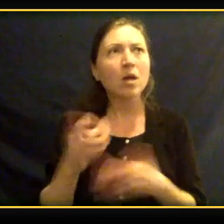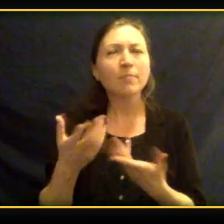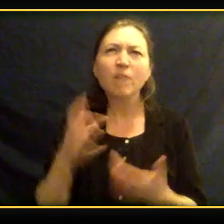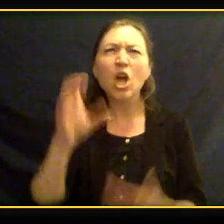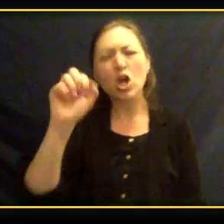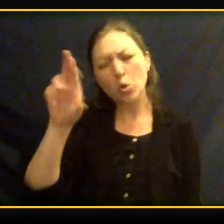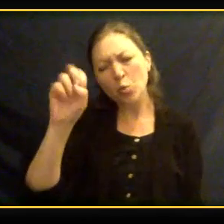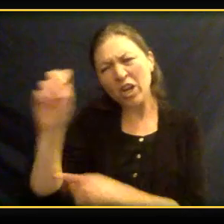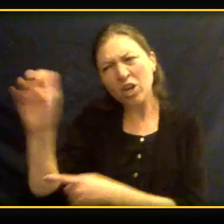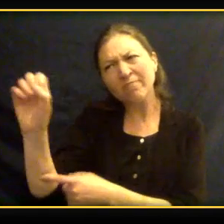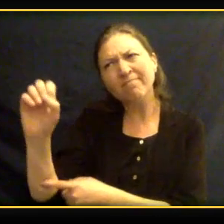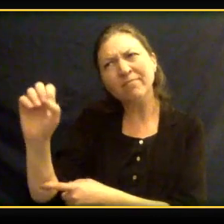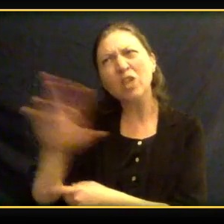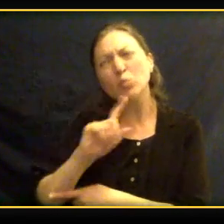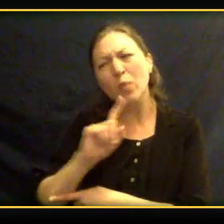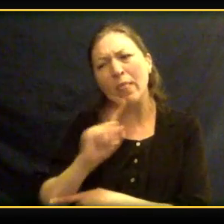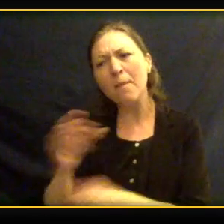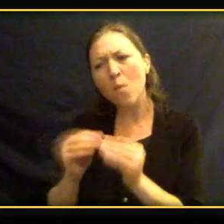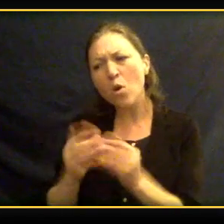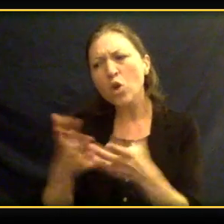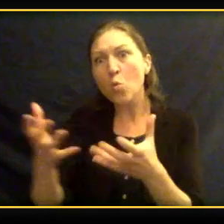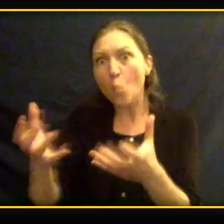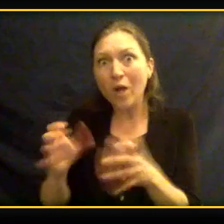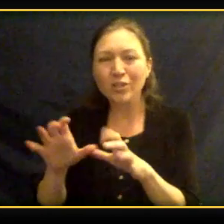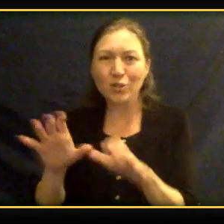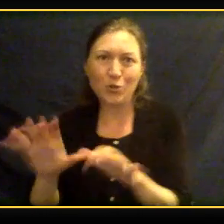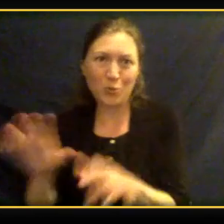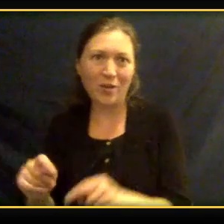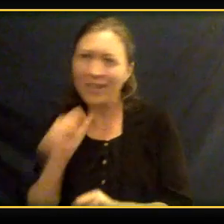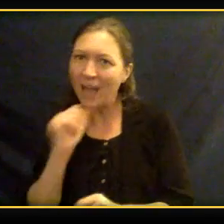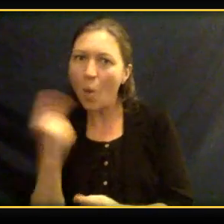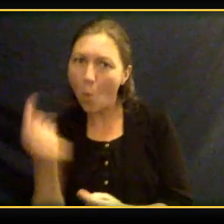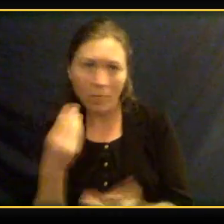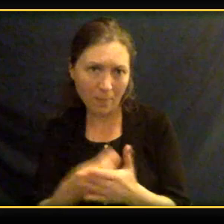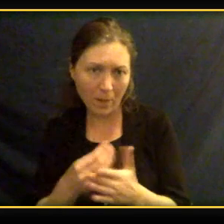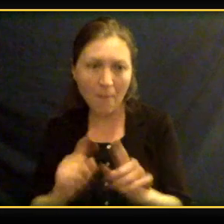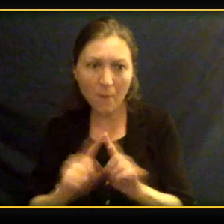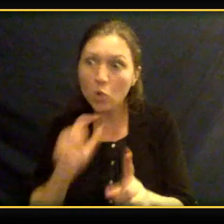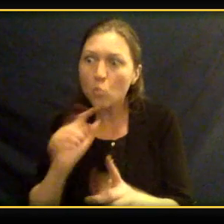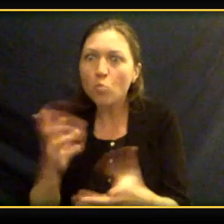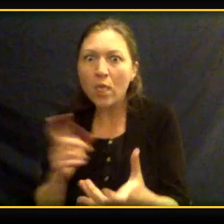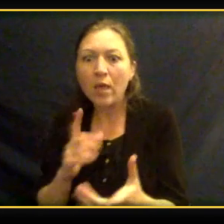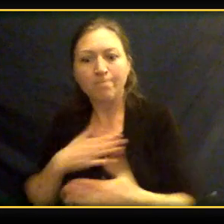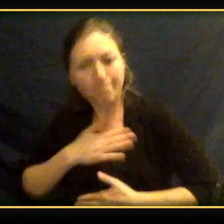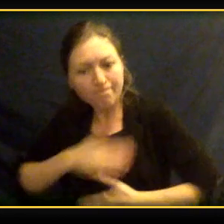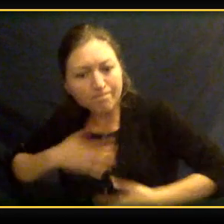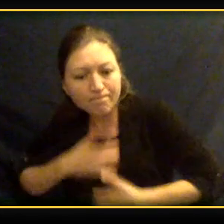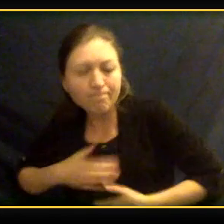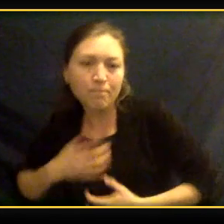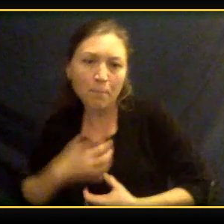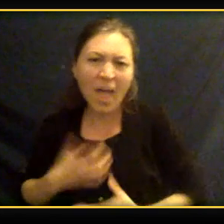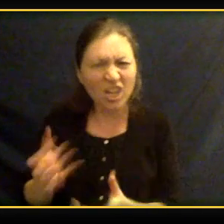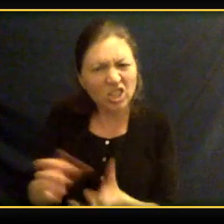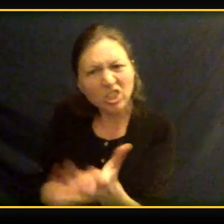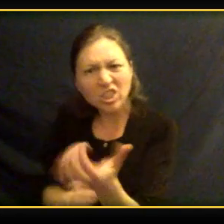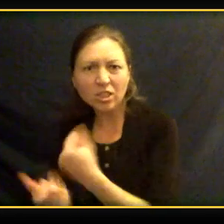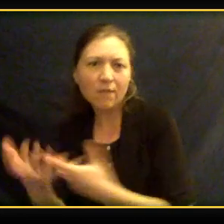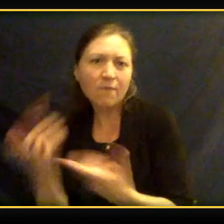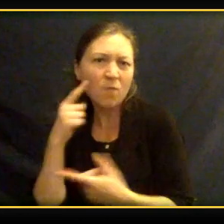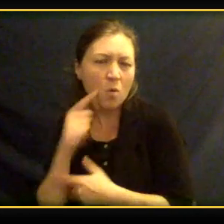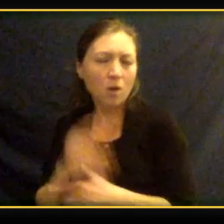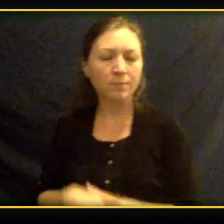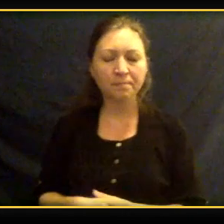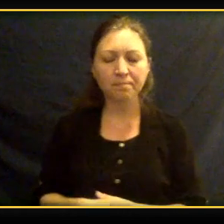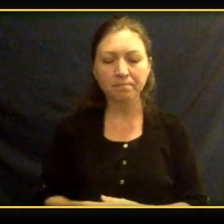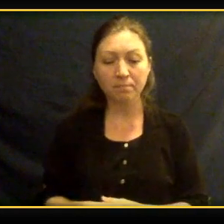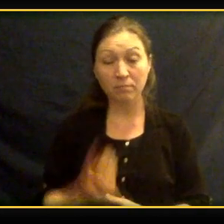because you want to do it. So outside of work, things I really enjoy, I just really enjoy socializing, going to dinner with friends and things like that. And then